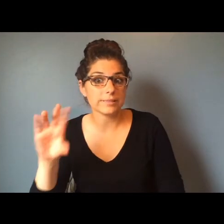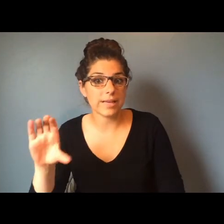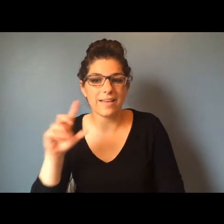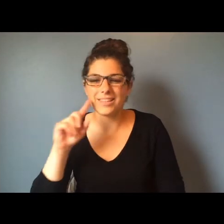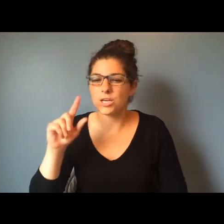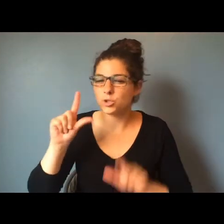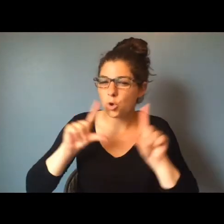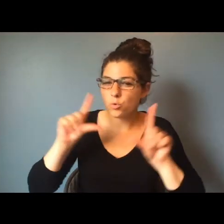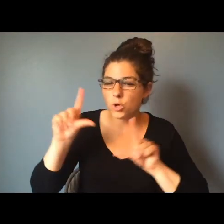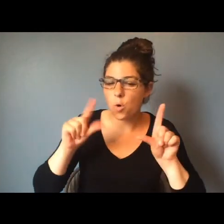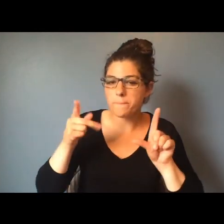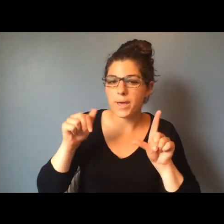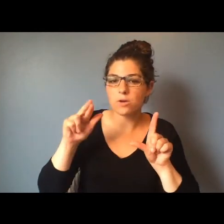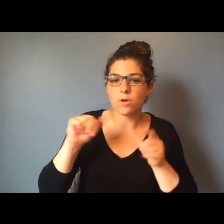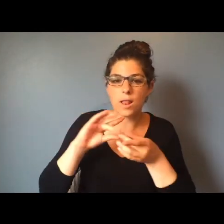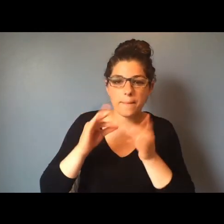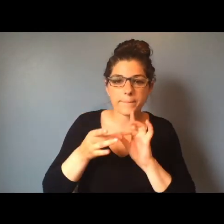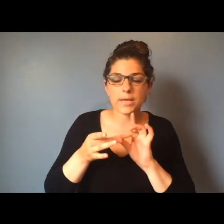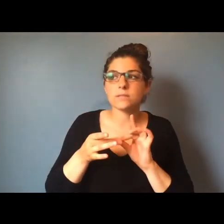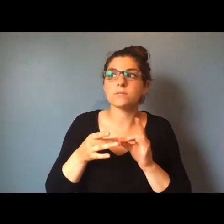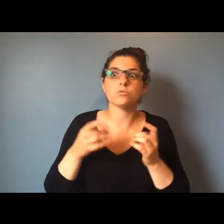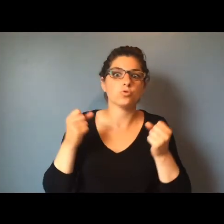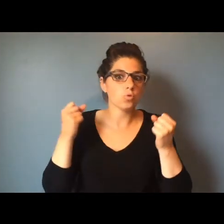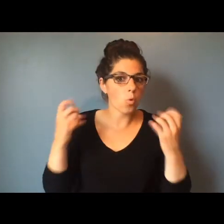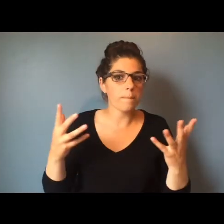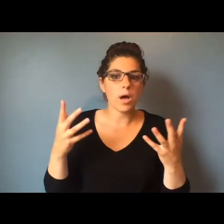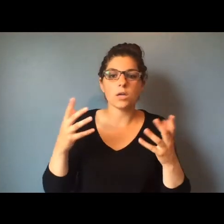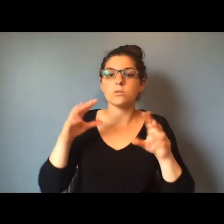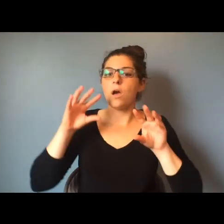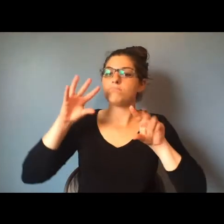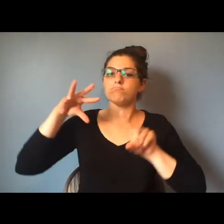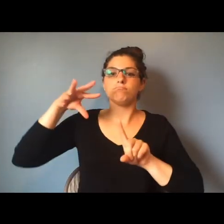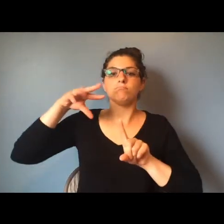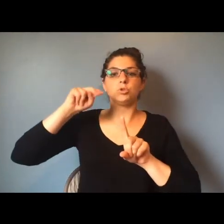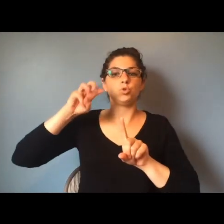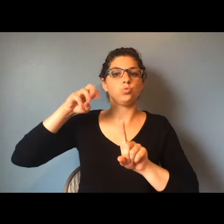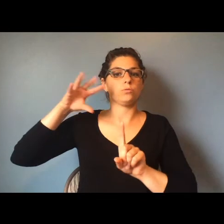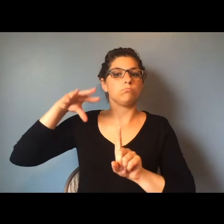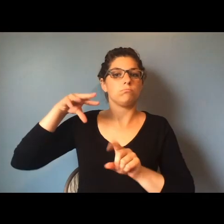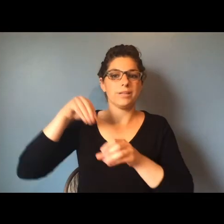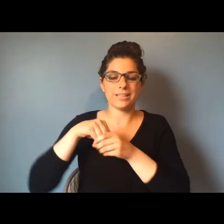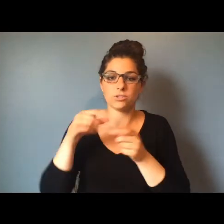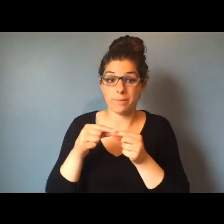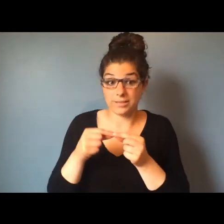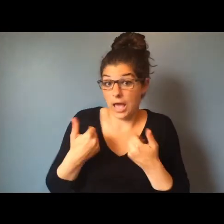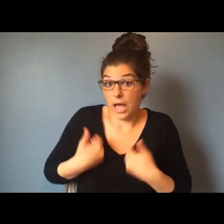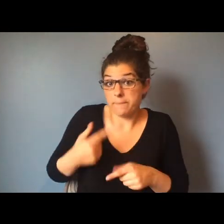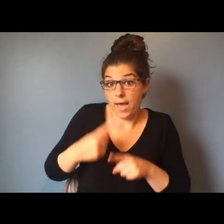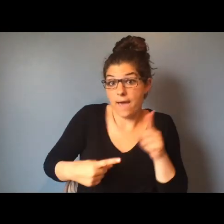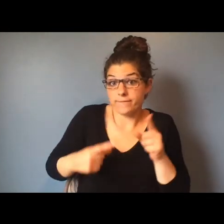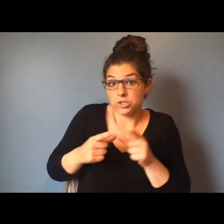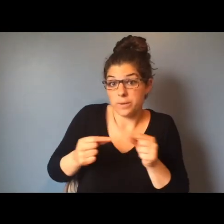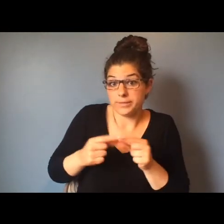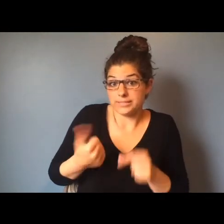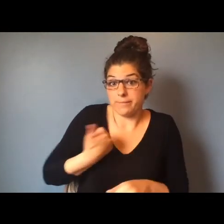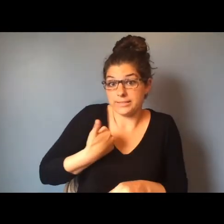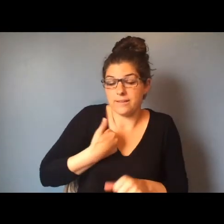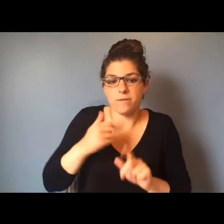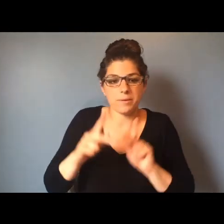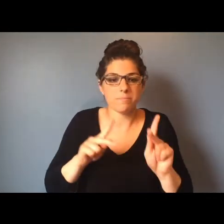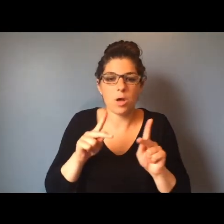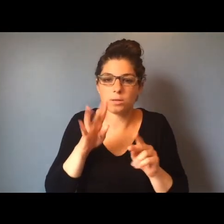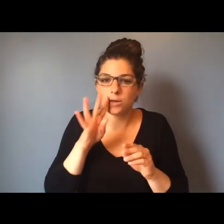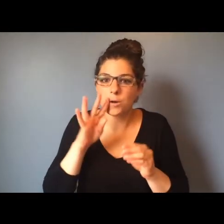Tokyo Paralympics, Olympics, there's so much coverage within Japan, because I'm half Japanese, and like people are talking more